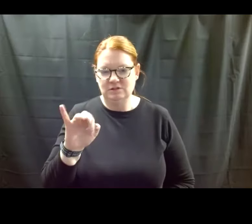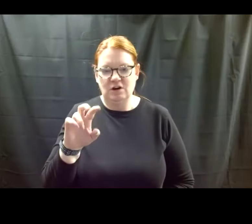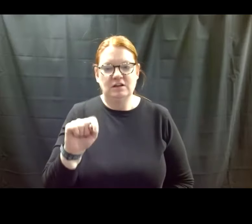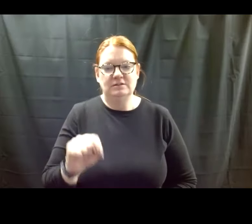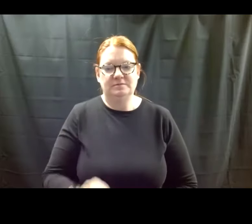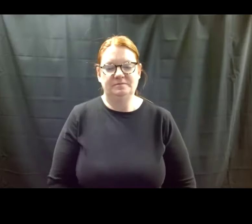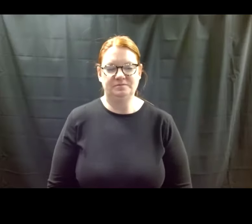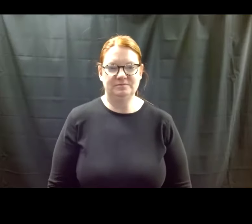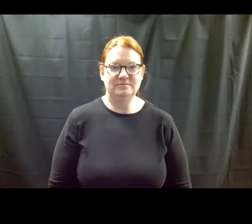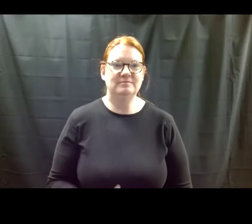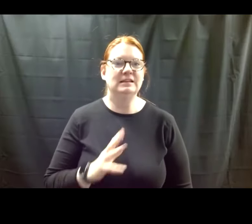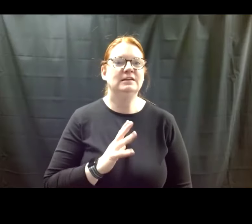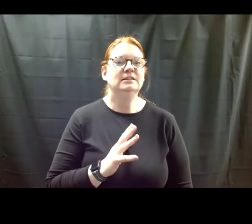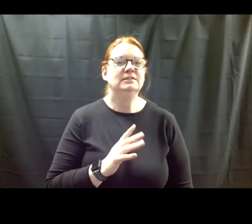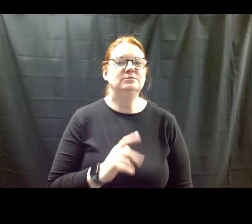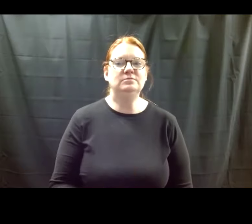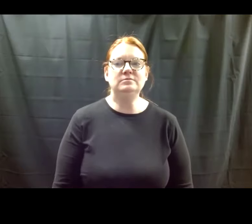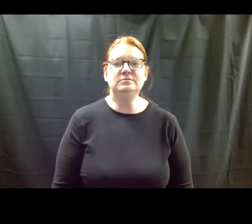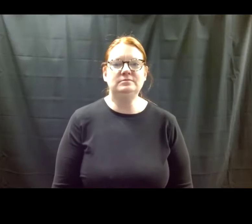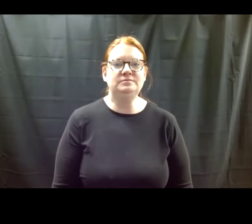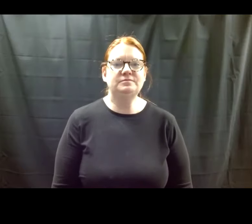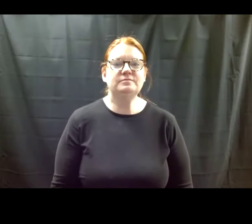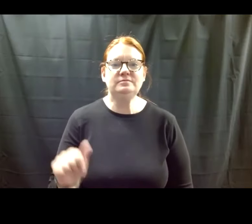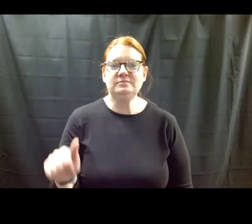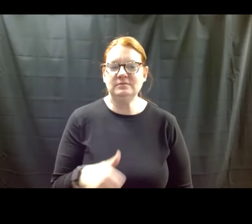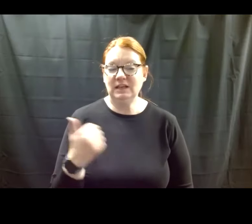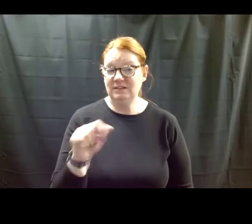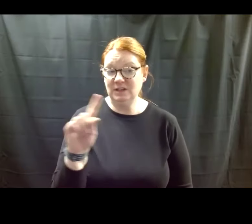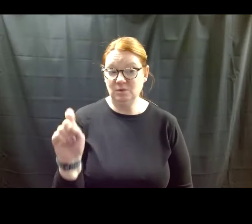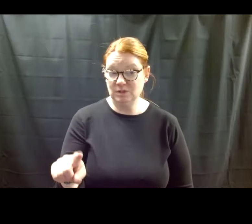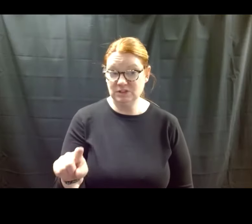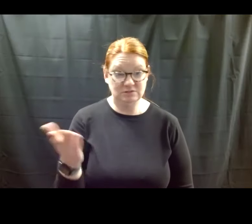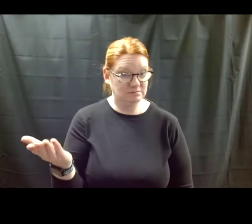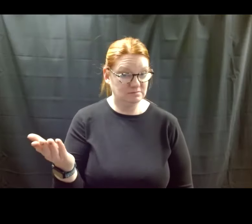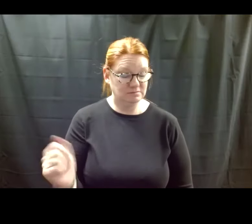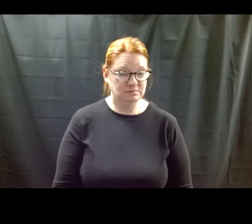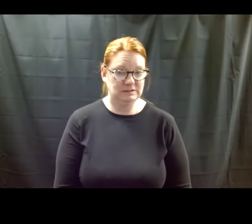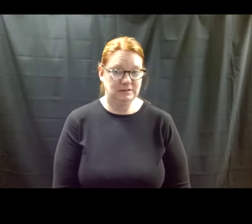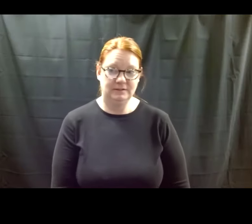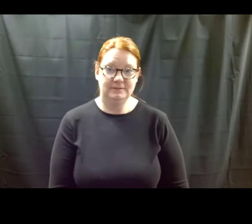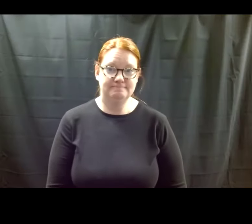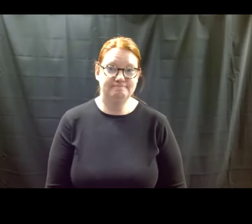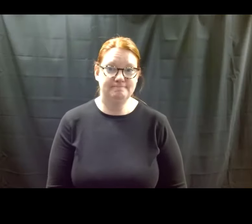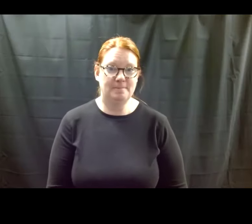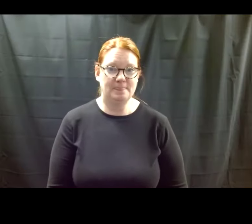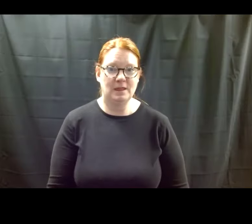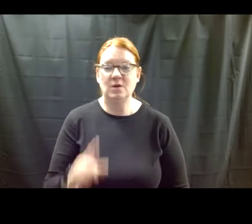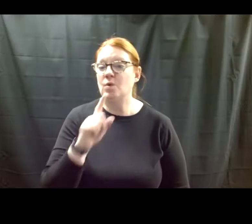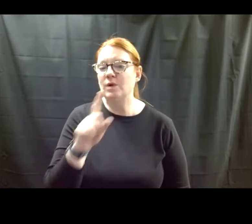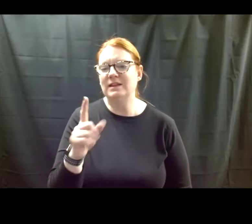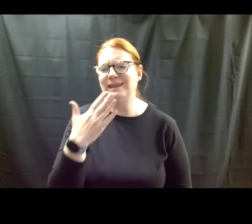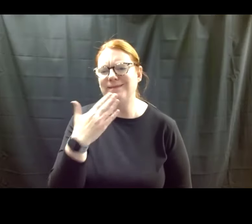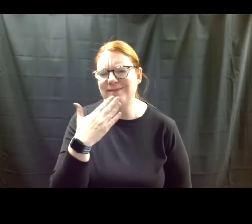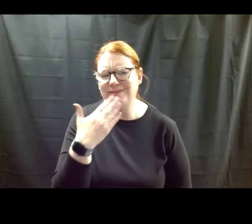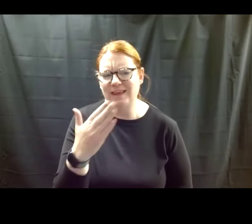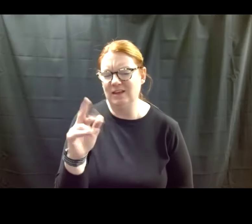Oh, that's awesome. Does anyone have any questions for Rachel? I just want to thank you, Rachel, so much. And I